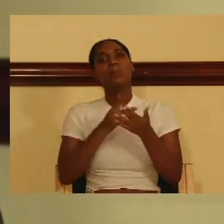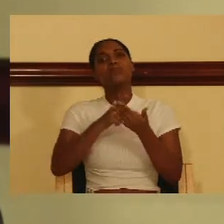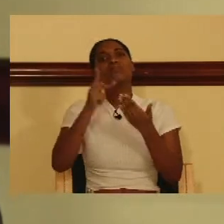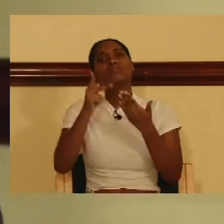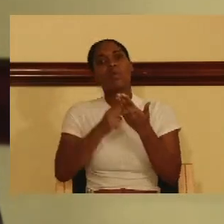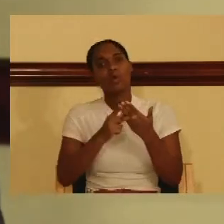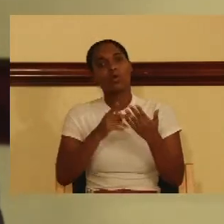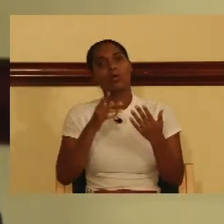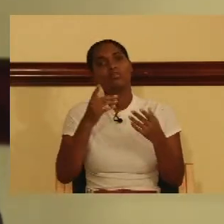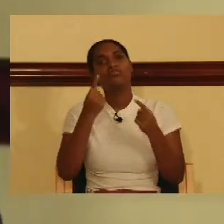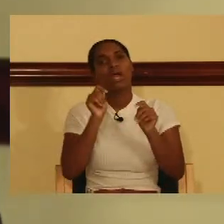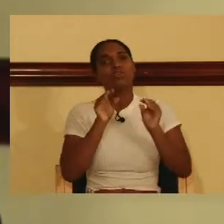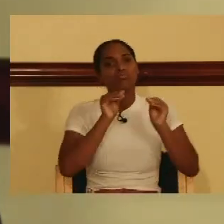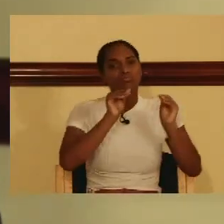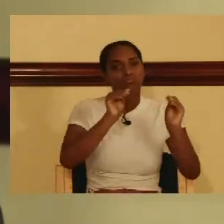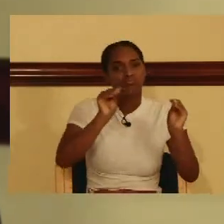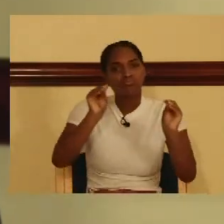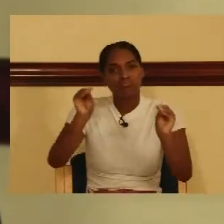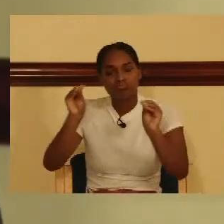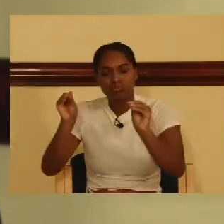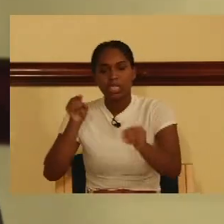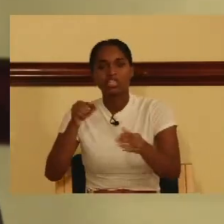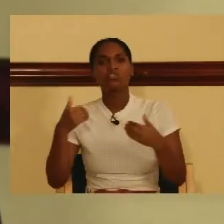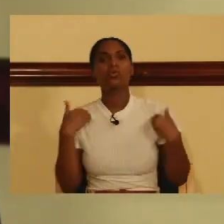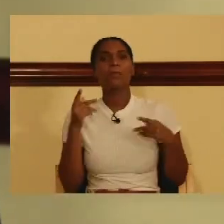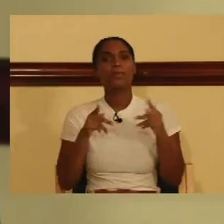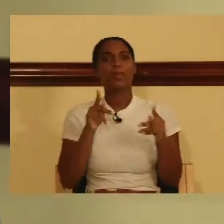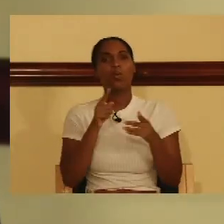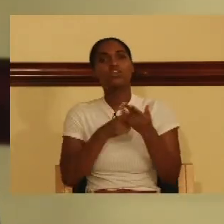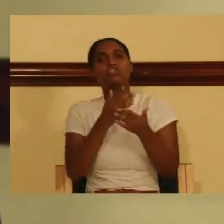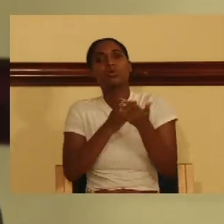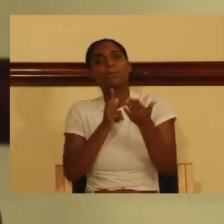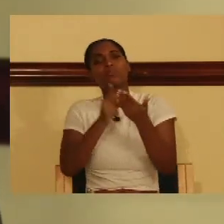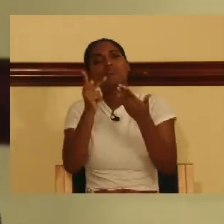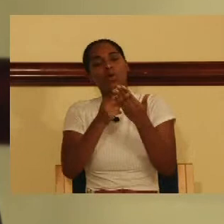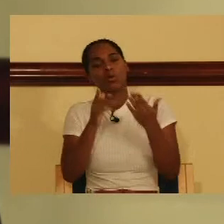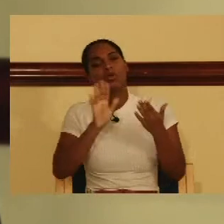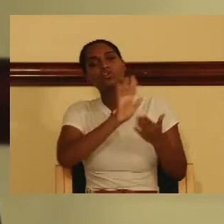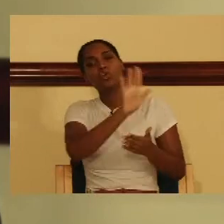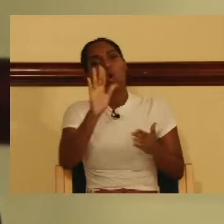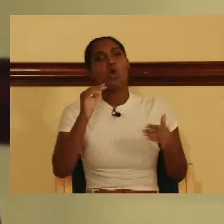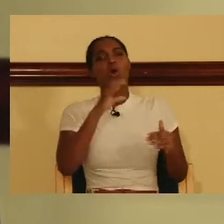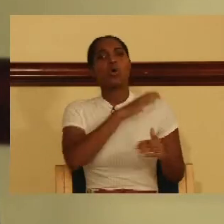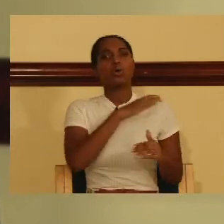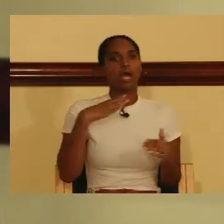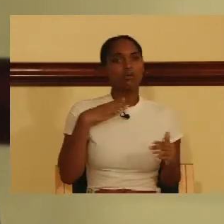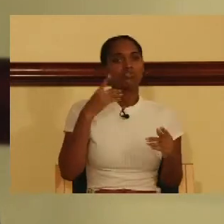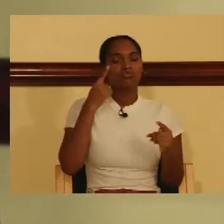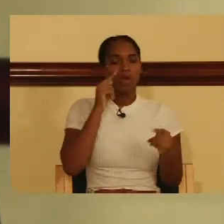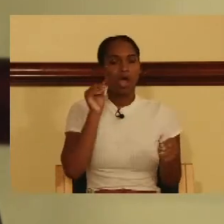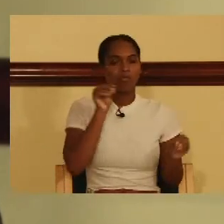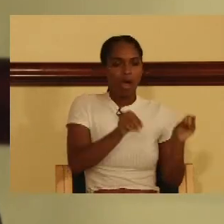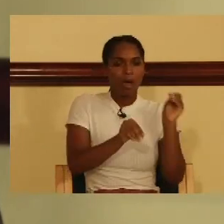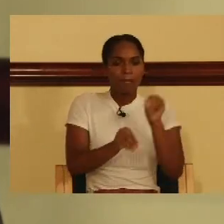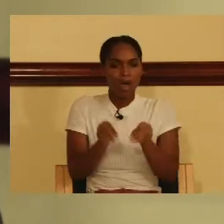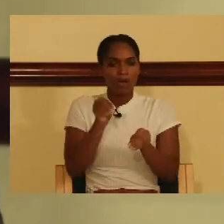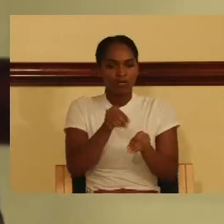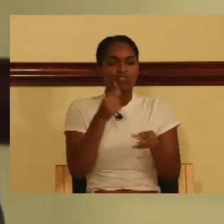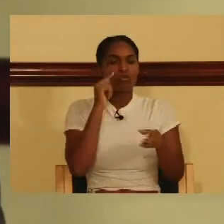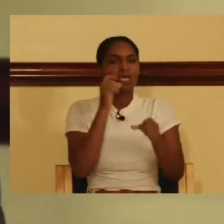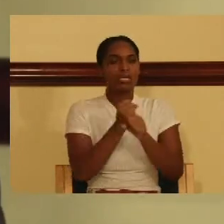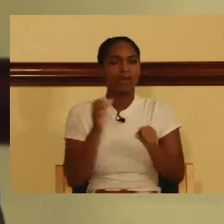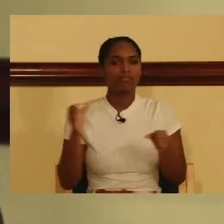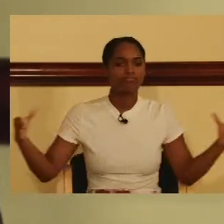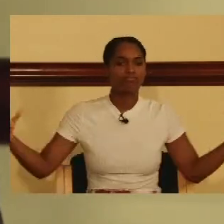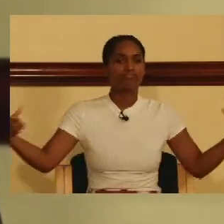of trying to reach these young persons. What are some of those programs the council has put in place to try and get to some of these young people and